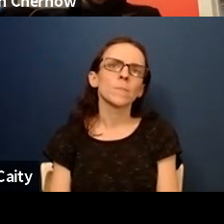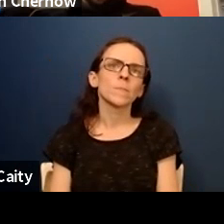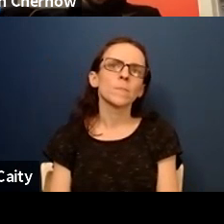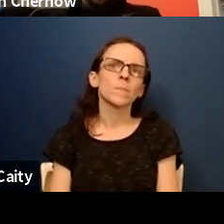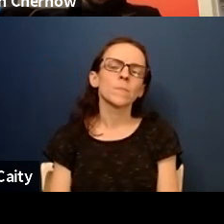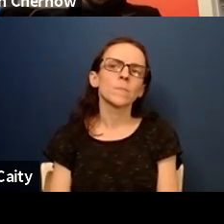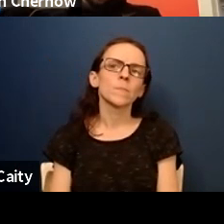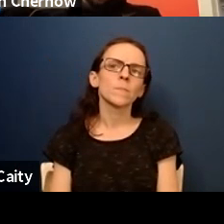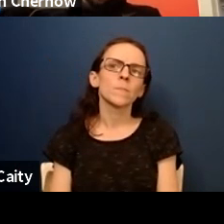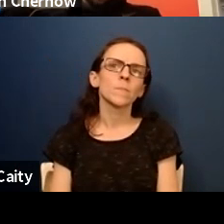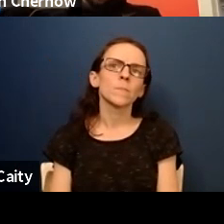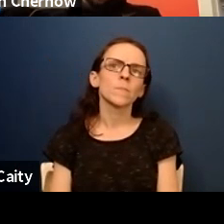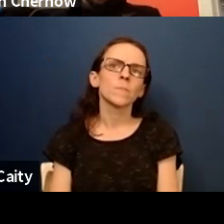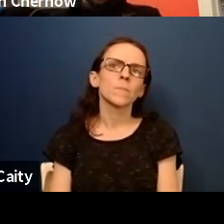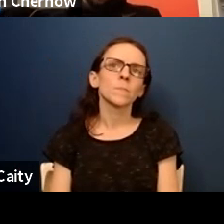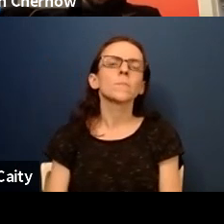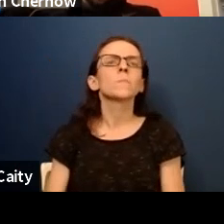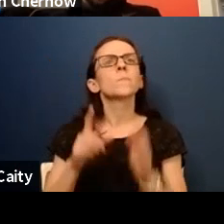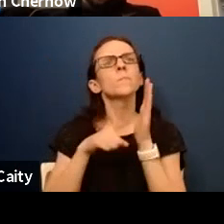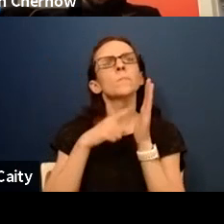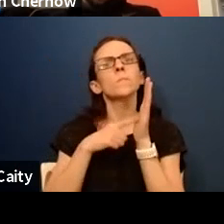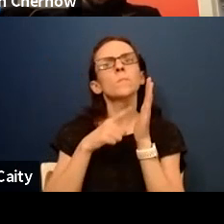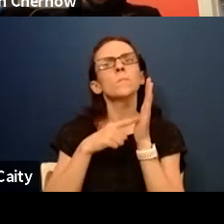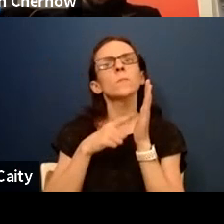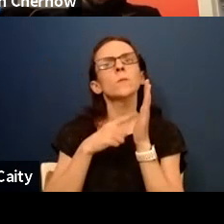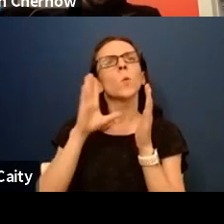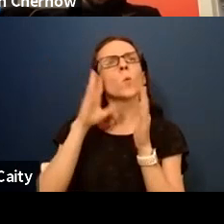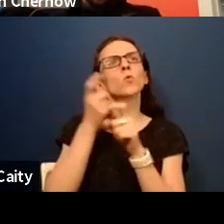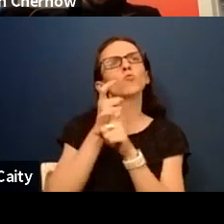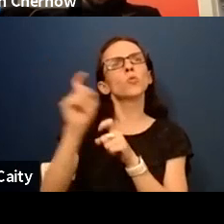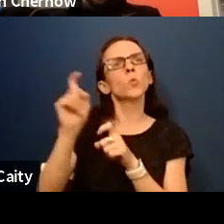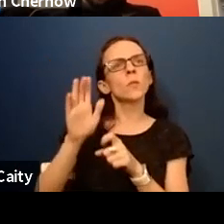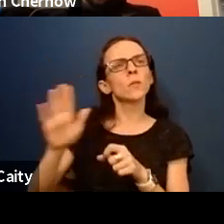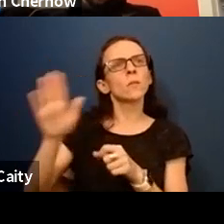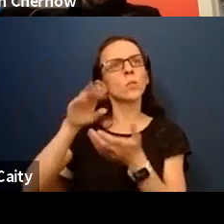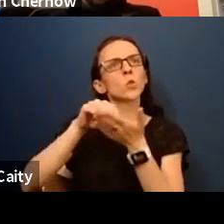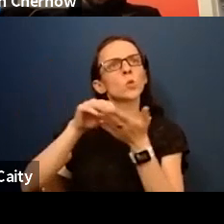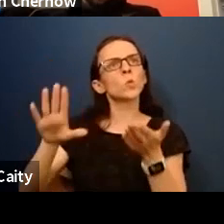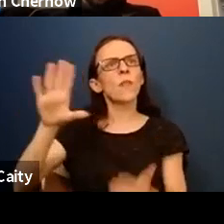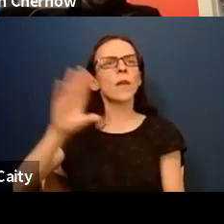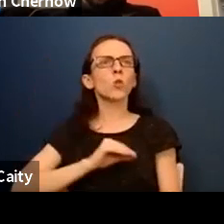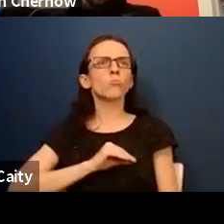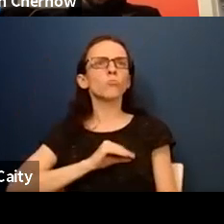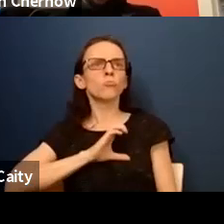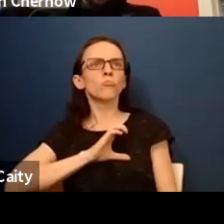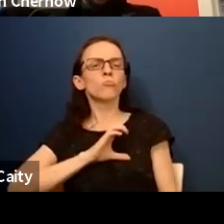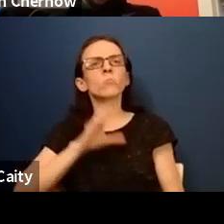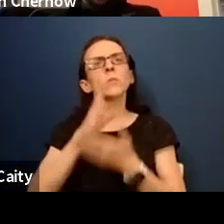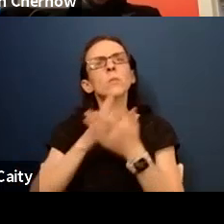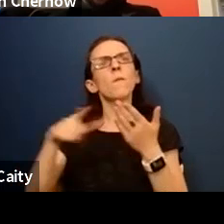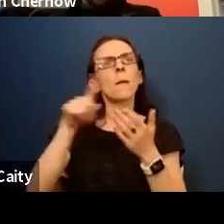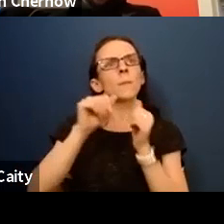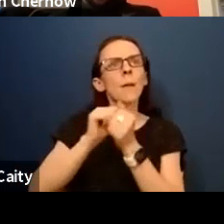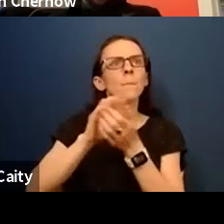Sometimes it will make the kids ruin the kids' self-esteem. Some of the kids will run into depression or even